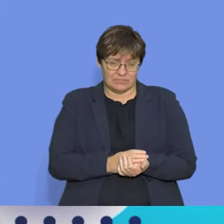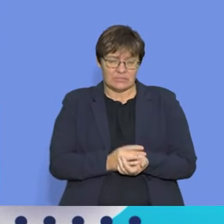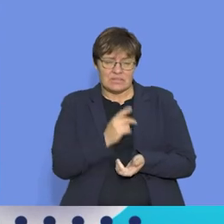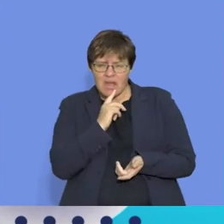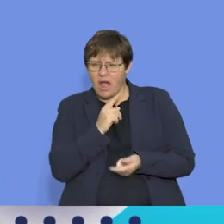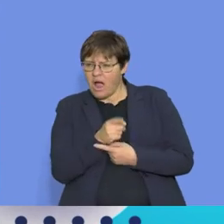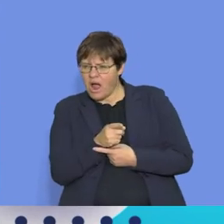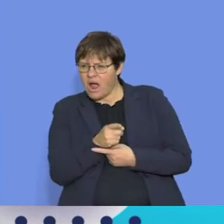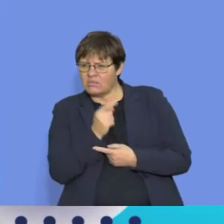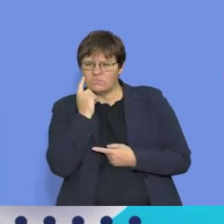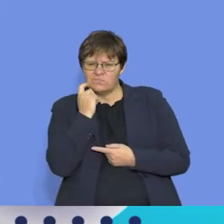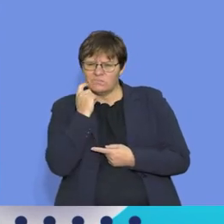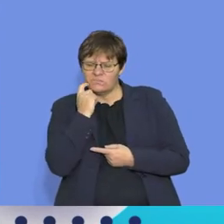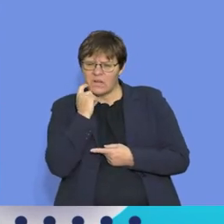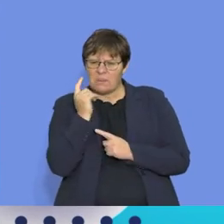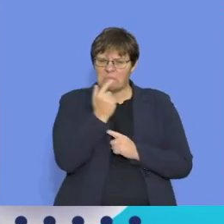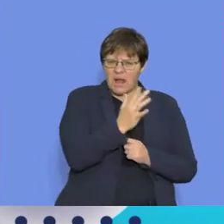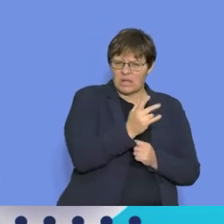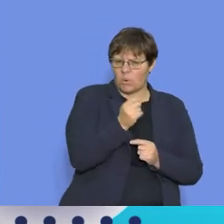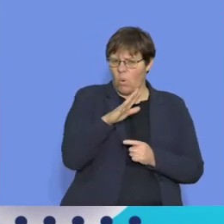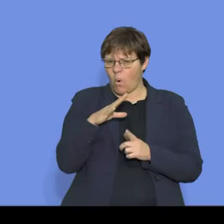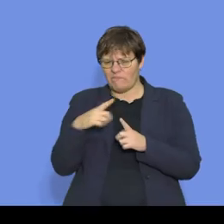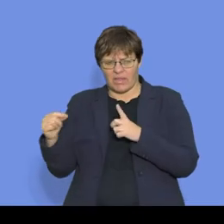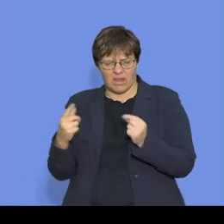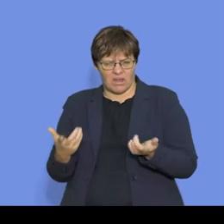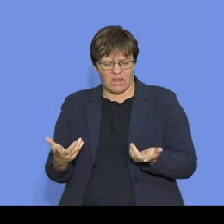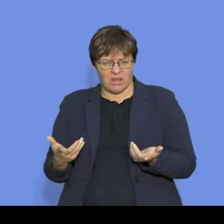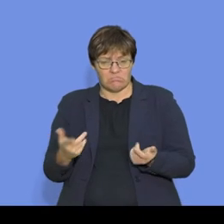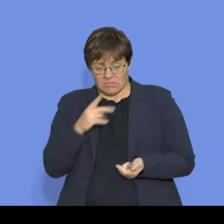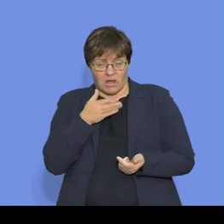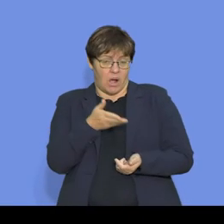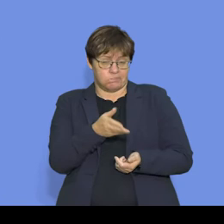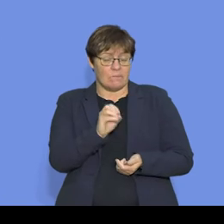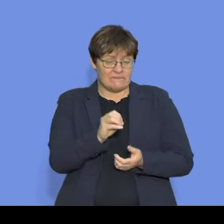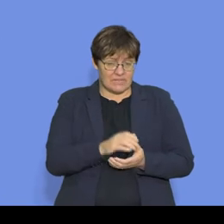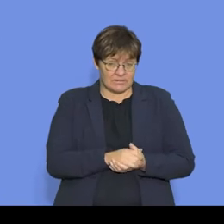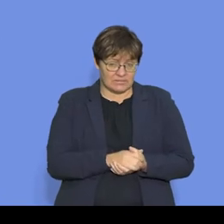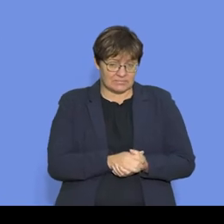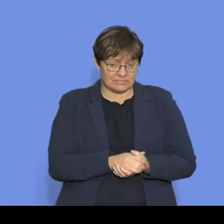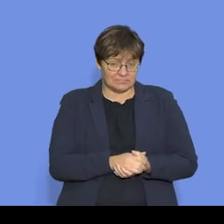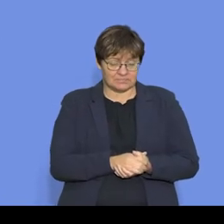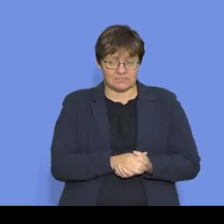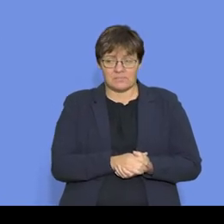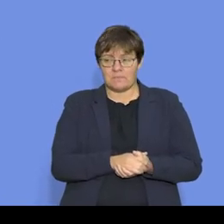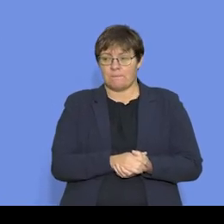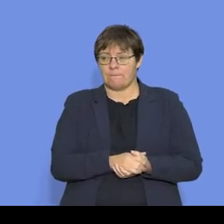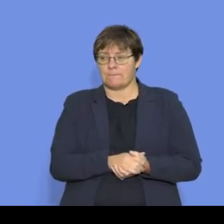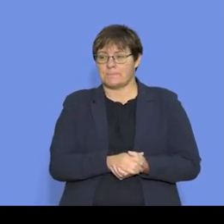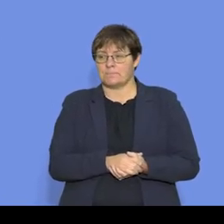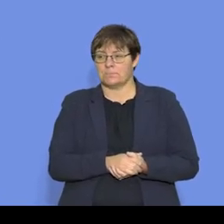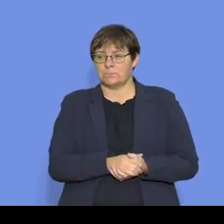us anything more about them other than the fact that they did exist all those millions of years ago.